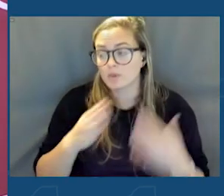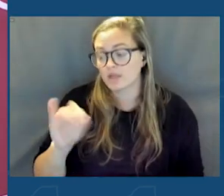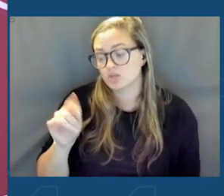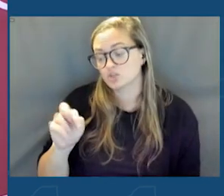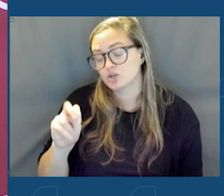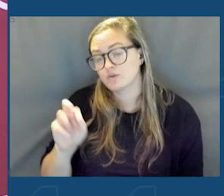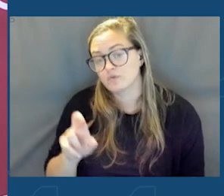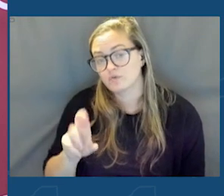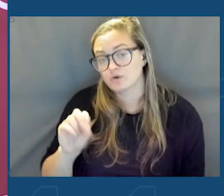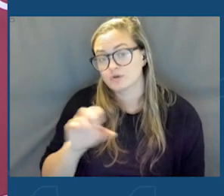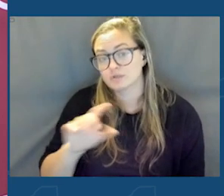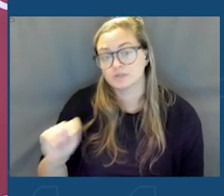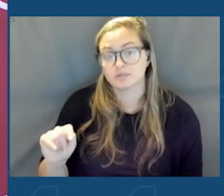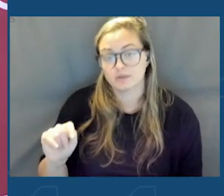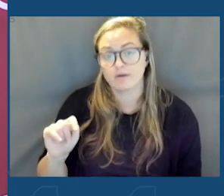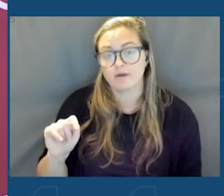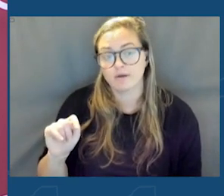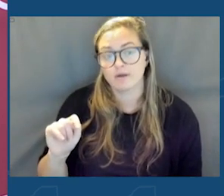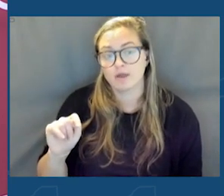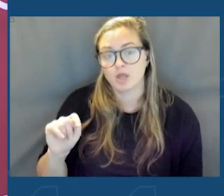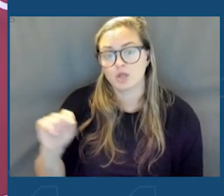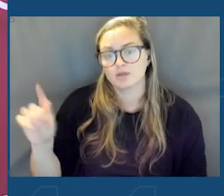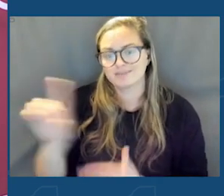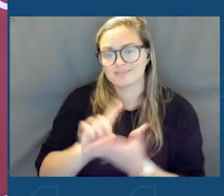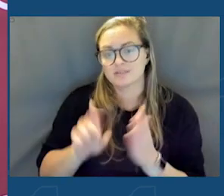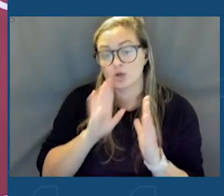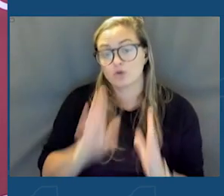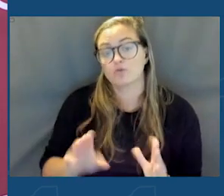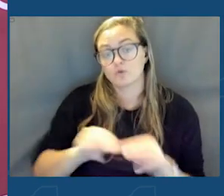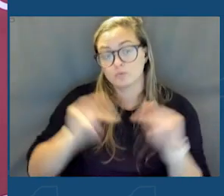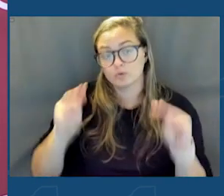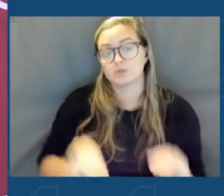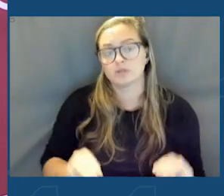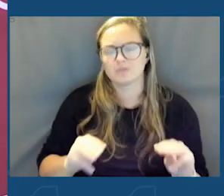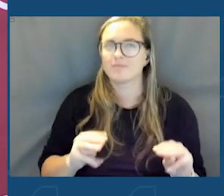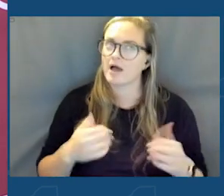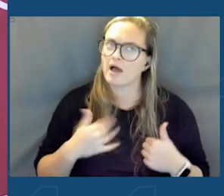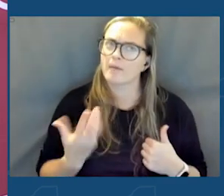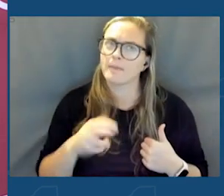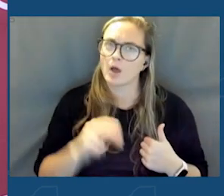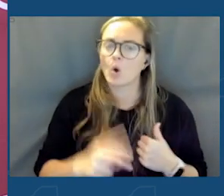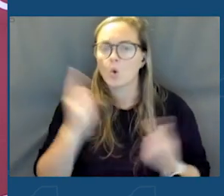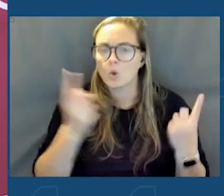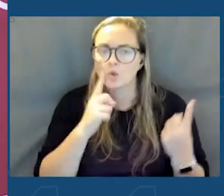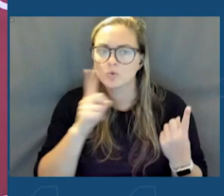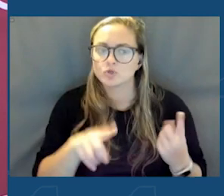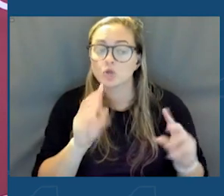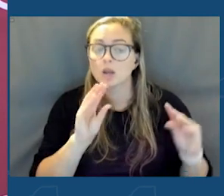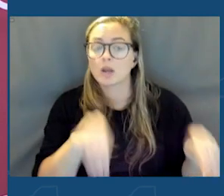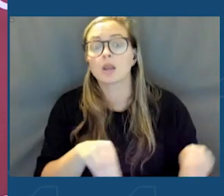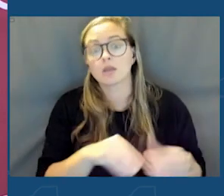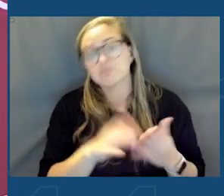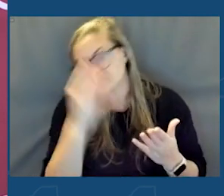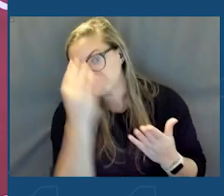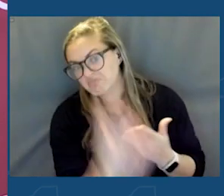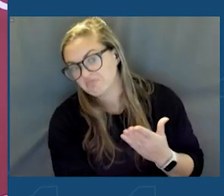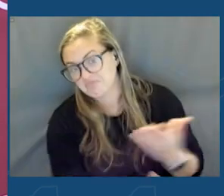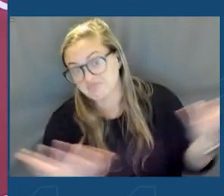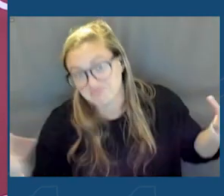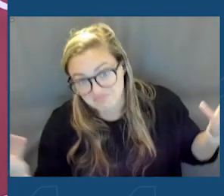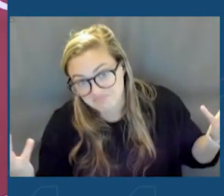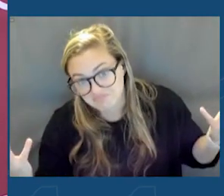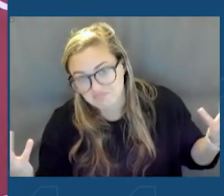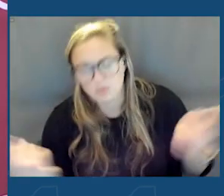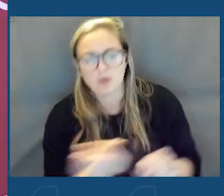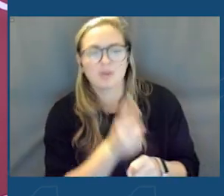executive director and chief curator for the museum. I'm going to have my own thoughts on what should go in the museum, just in case you want to know. I want to make sure